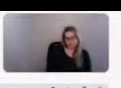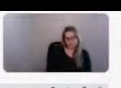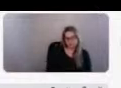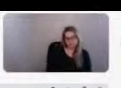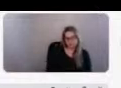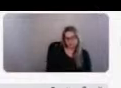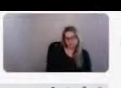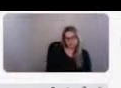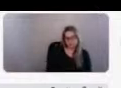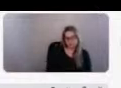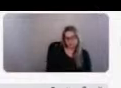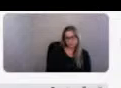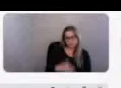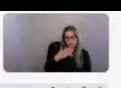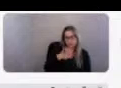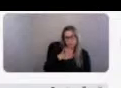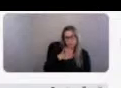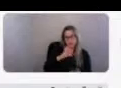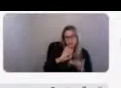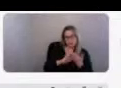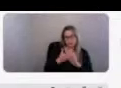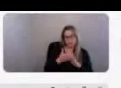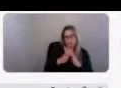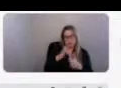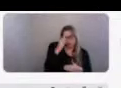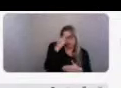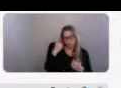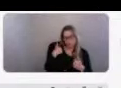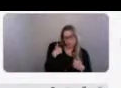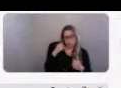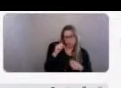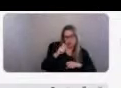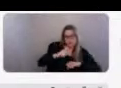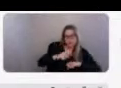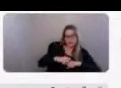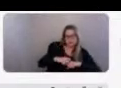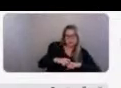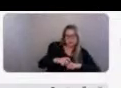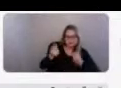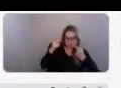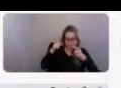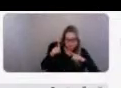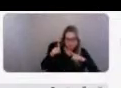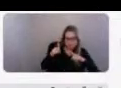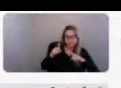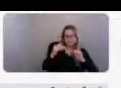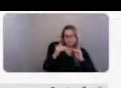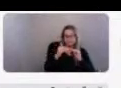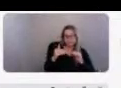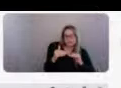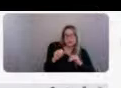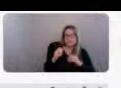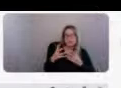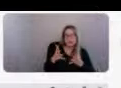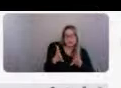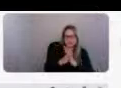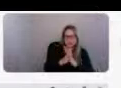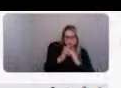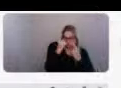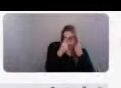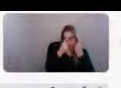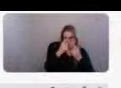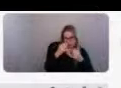this is my community and i know that we do have to have compromises and that i'm asking that you consider the